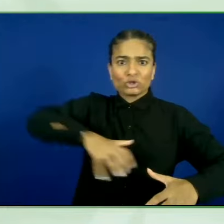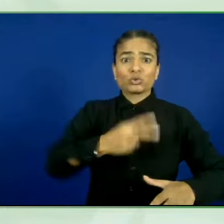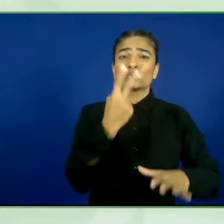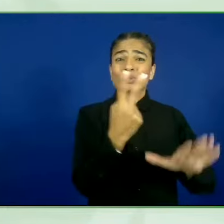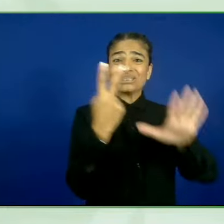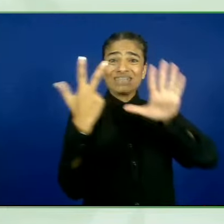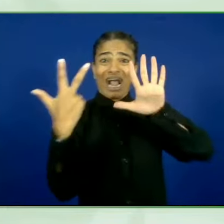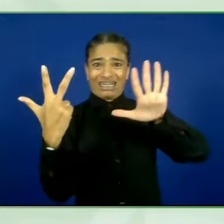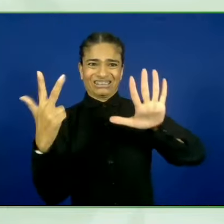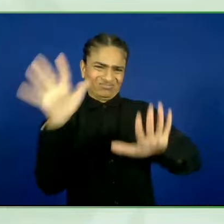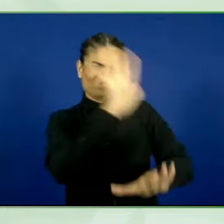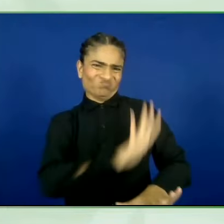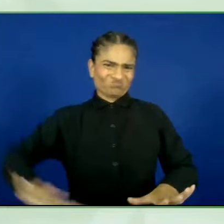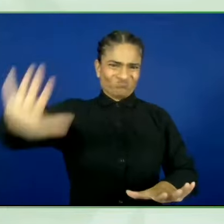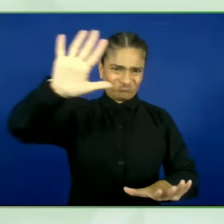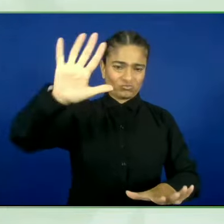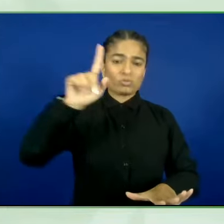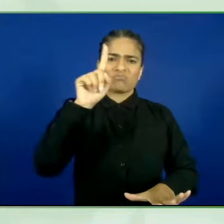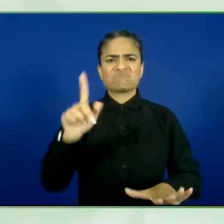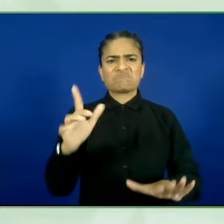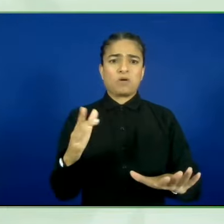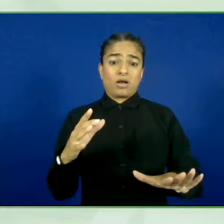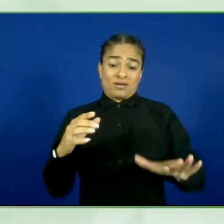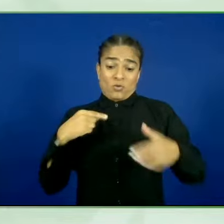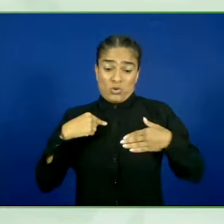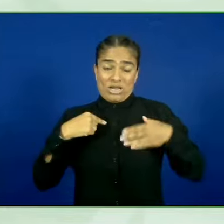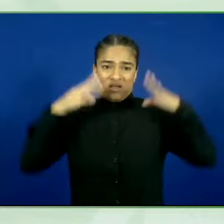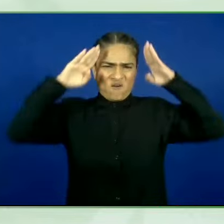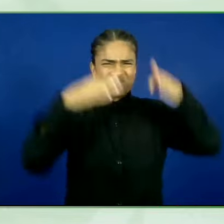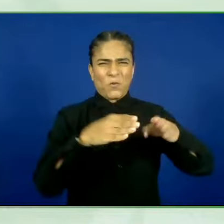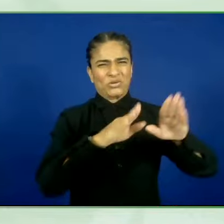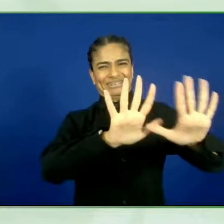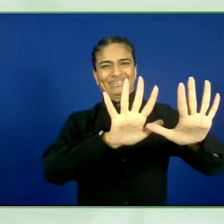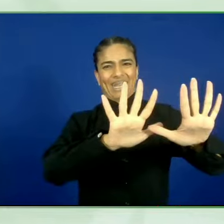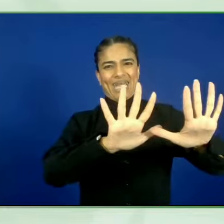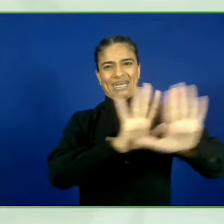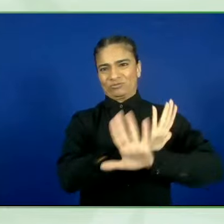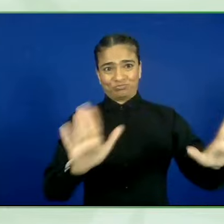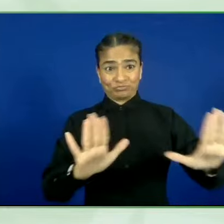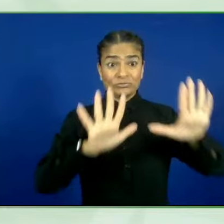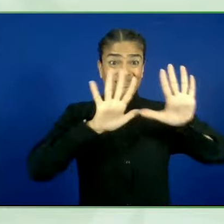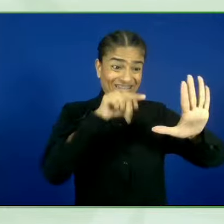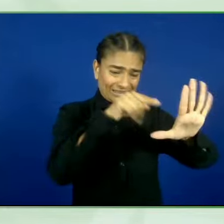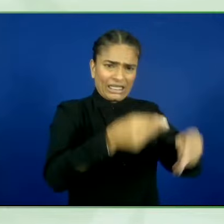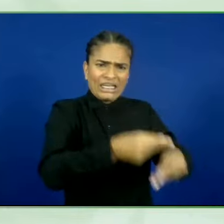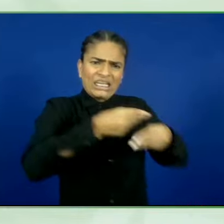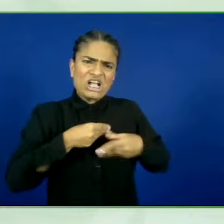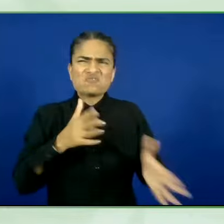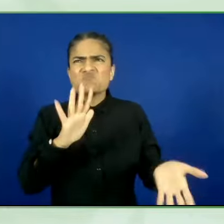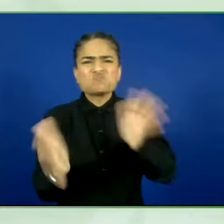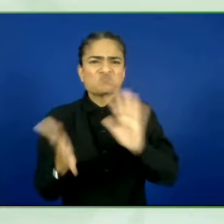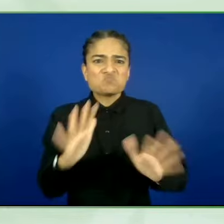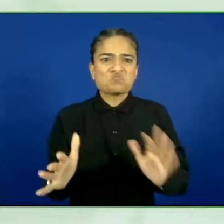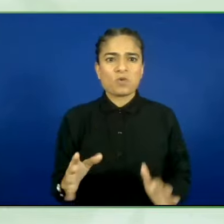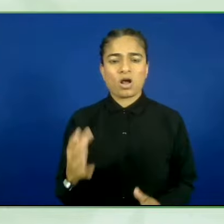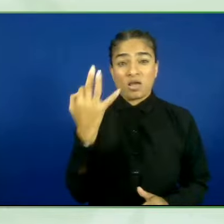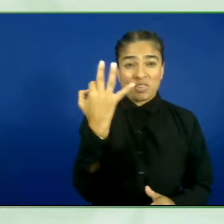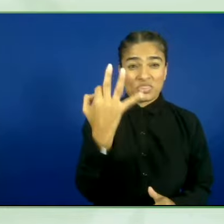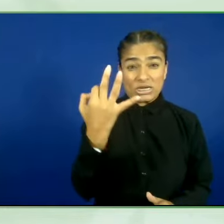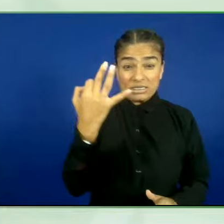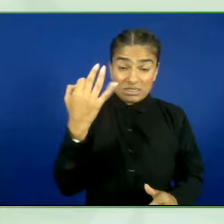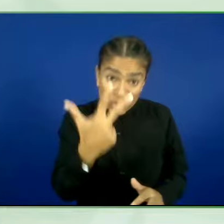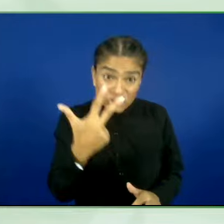35% or so. So we've been able to use this application for the past 3 years, and the results are quite immaculate. Thank